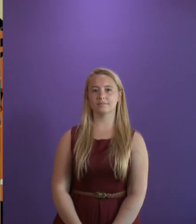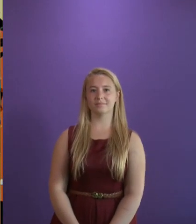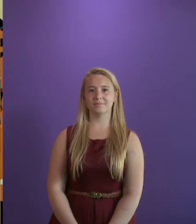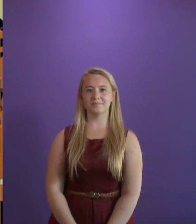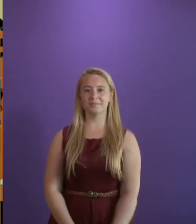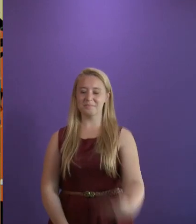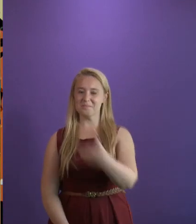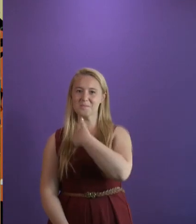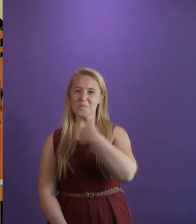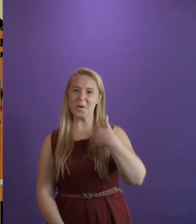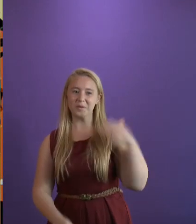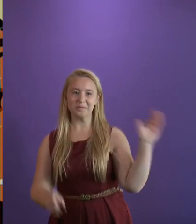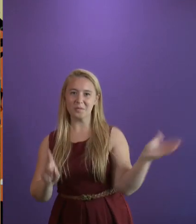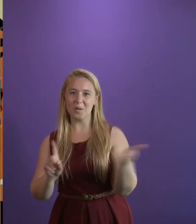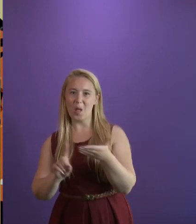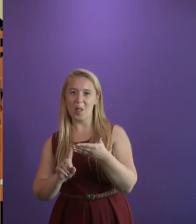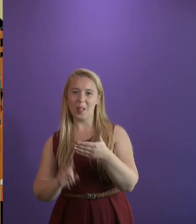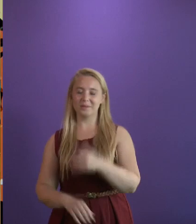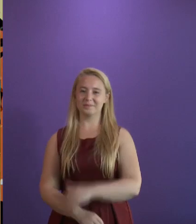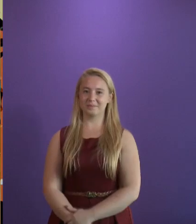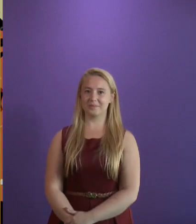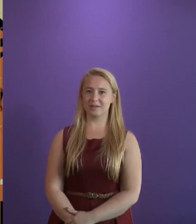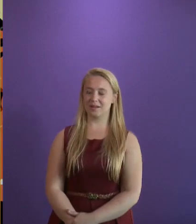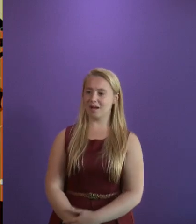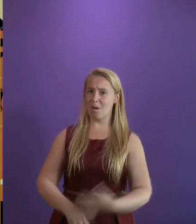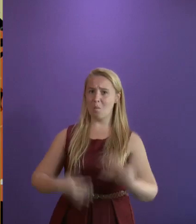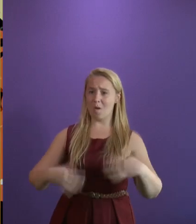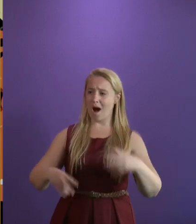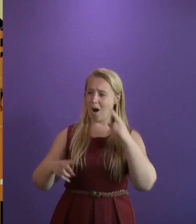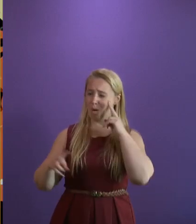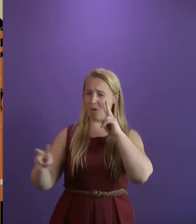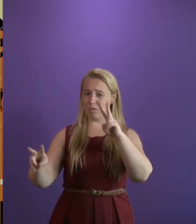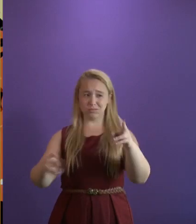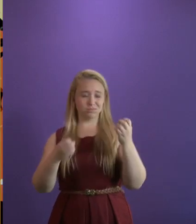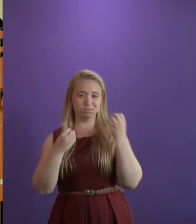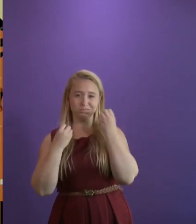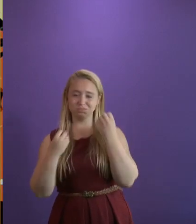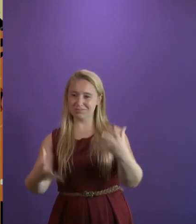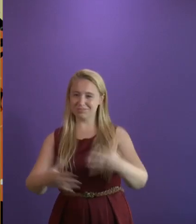Good morning, everybody. My Goddy, yes, sight for sore eyes.